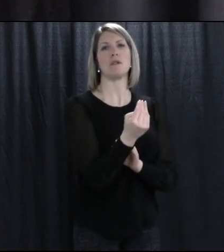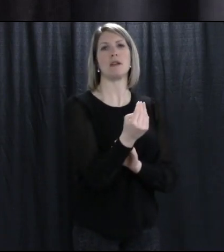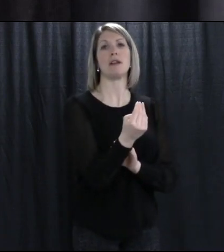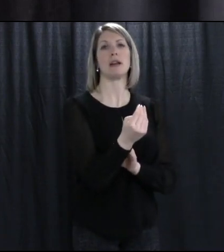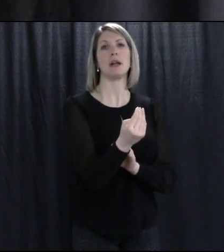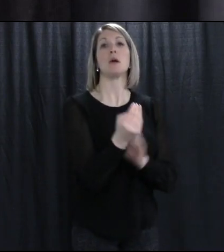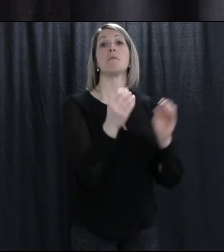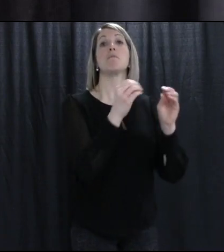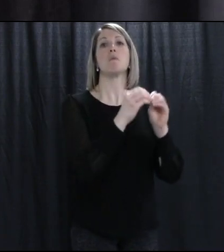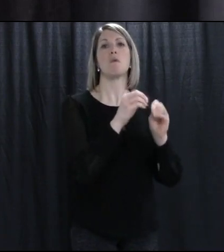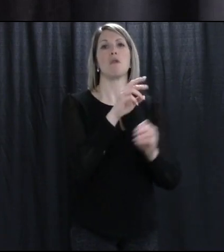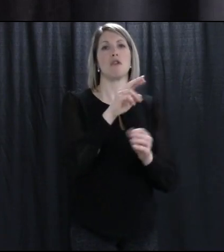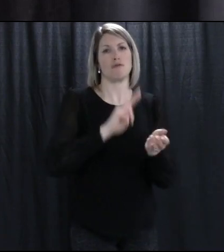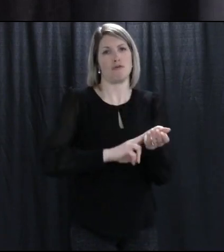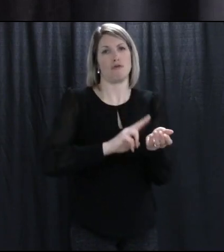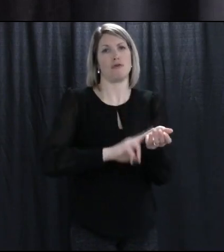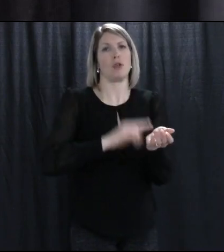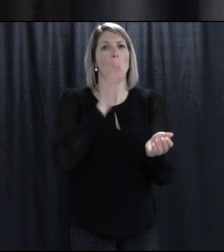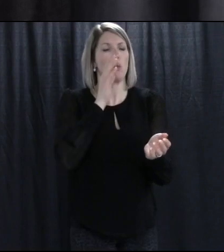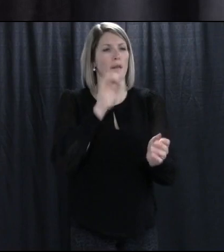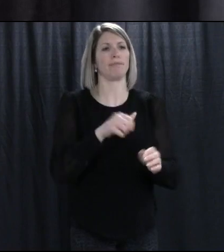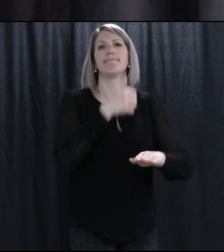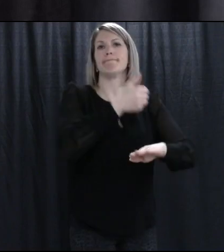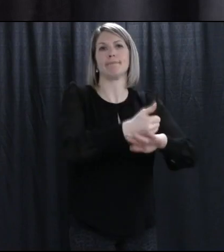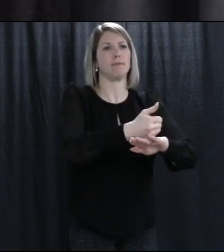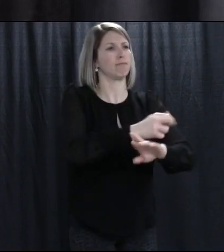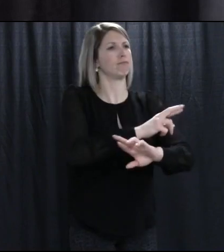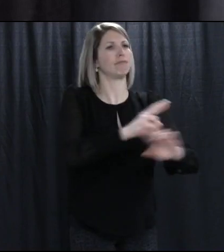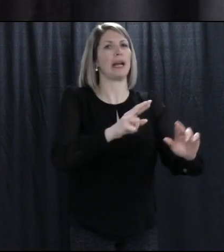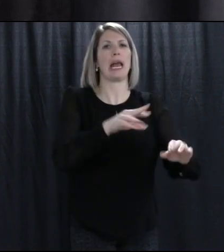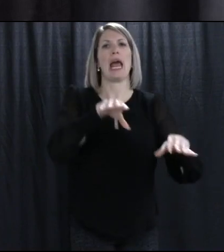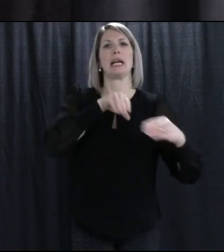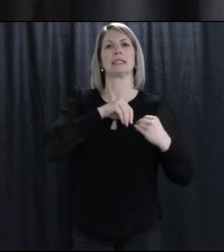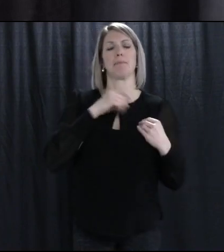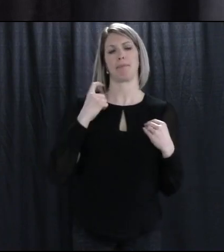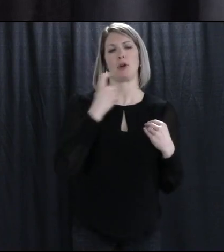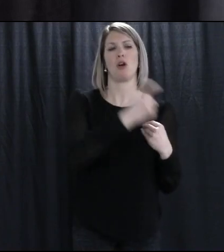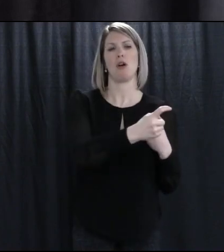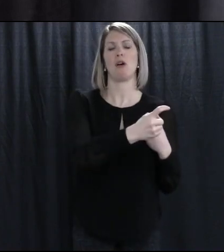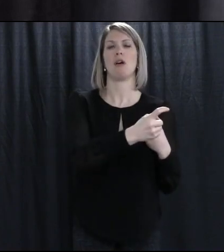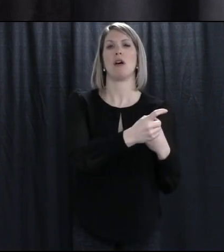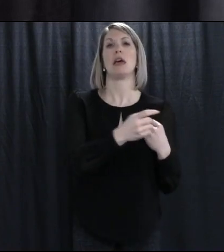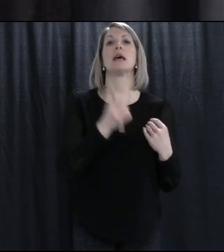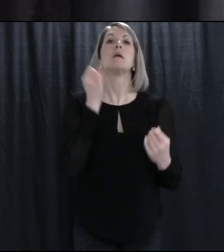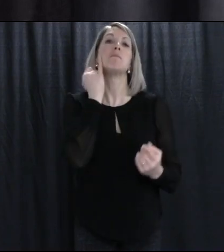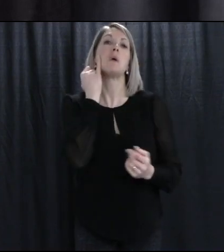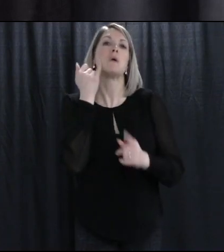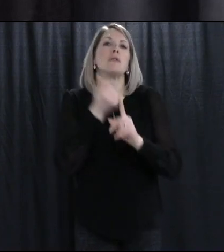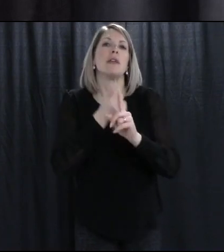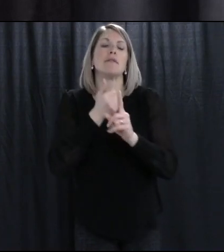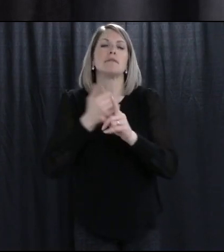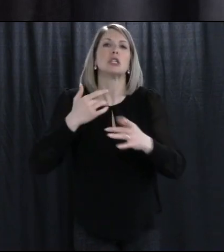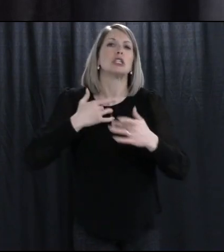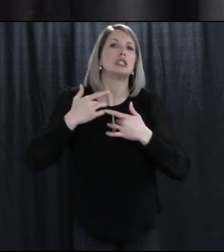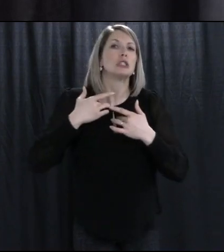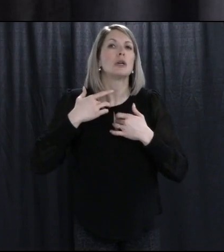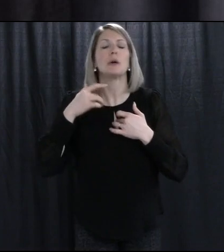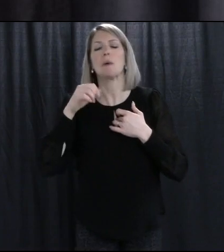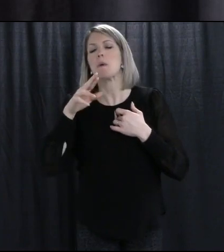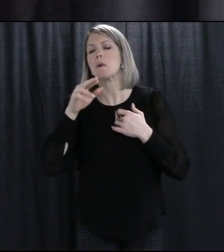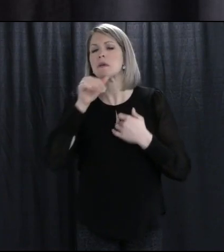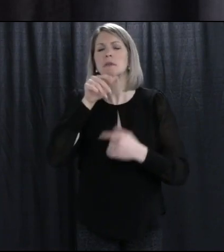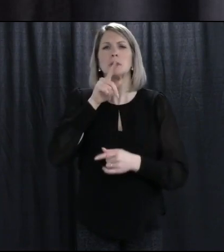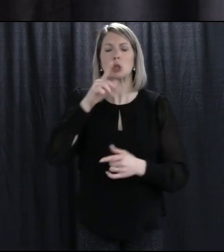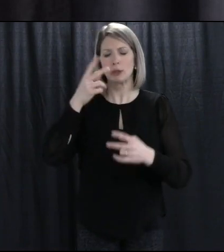to alleviate call volumes. But I would encourage everybody to go to the government website, and there you will find a